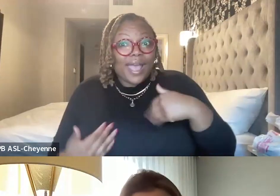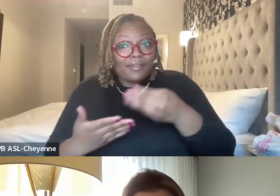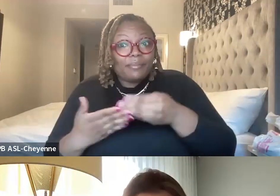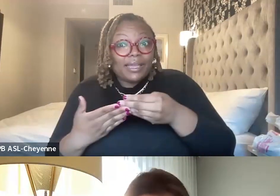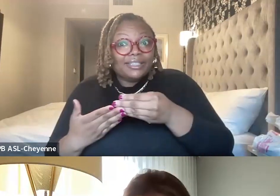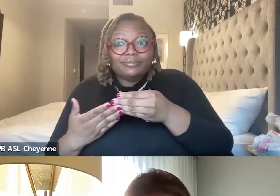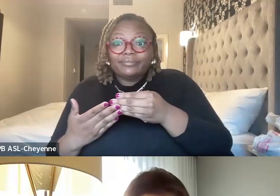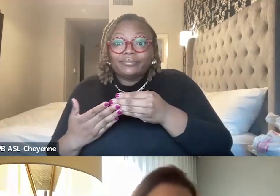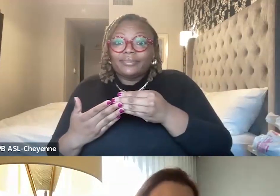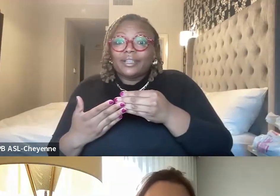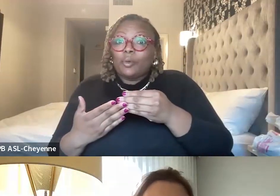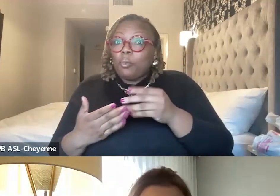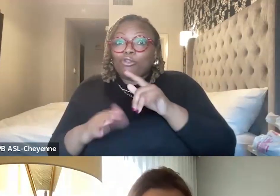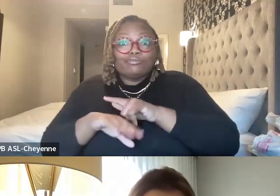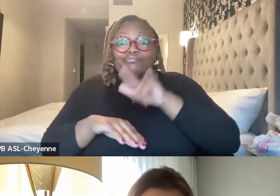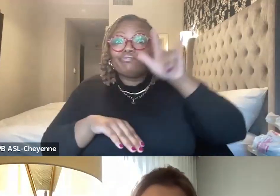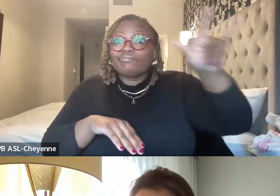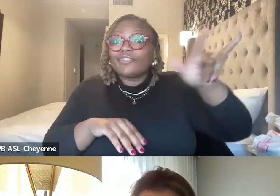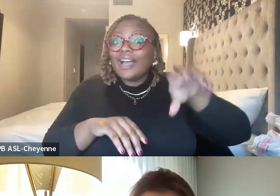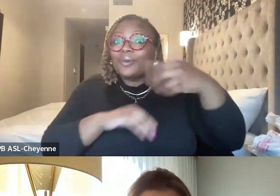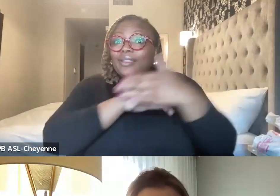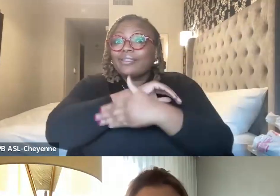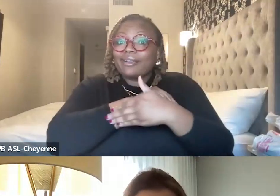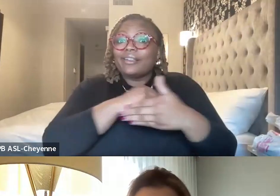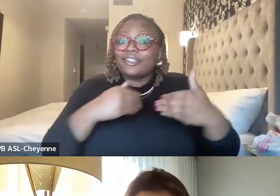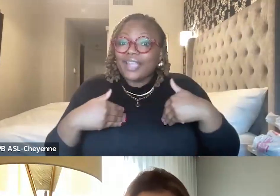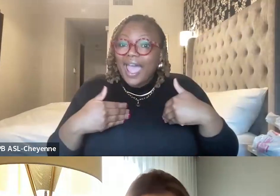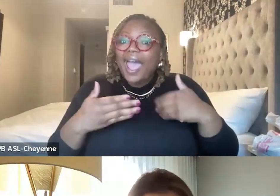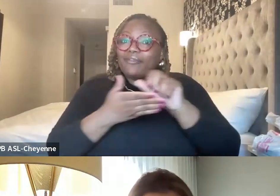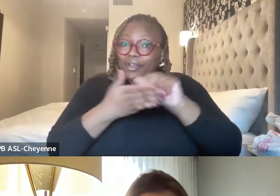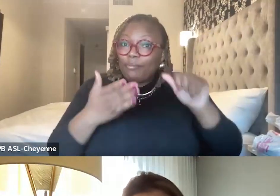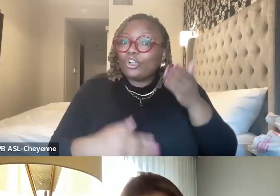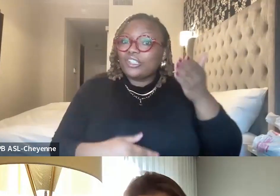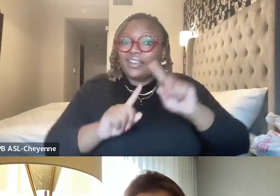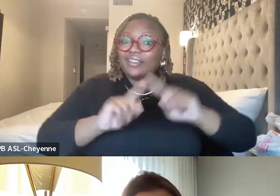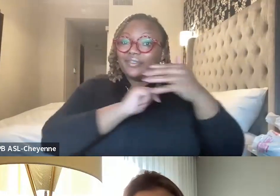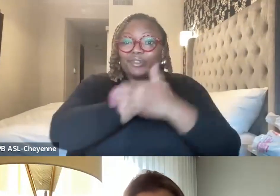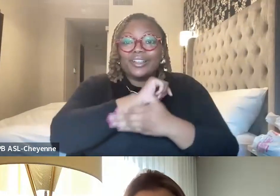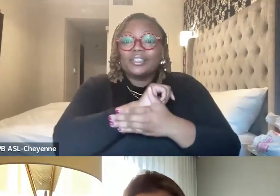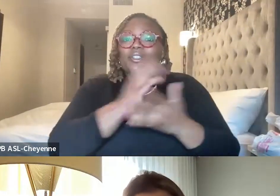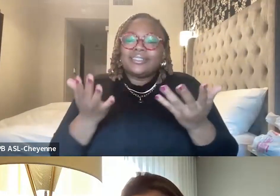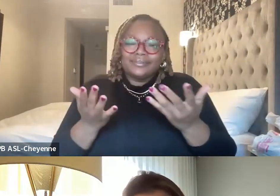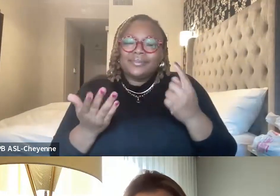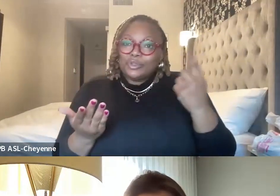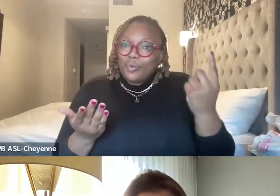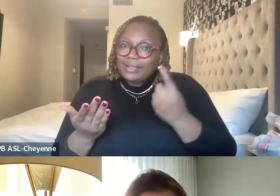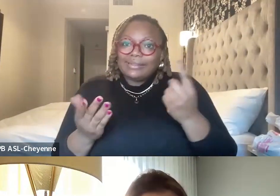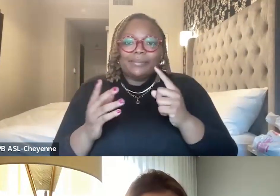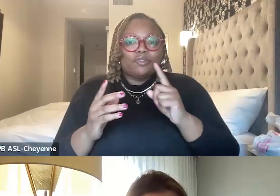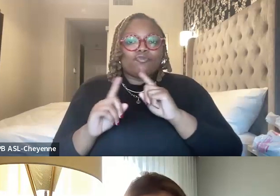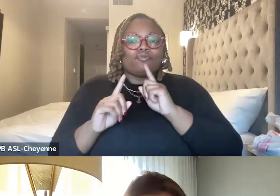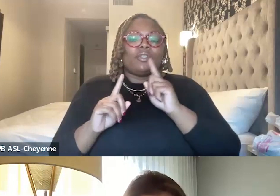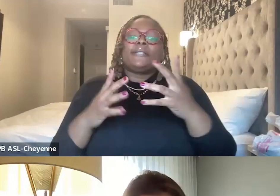go buy some ticket and go to another country to make a legal abortion there. So it's something